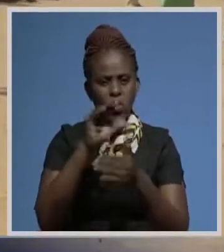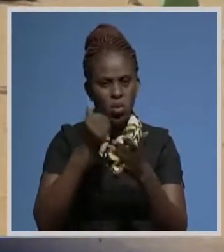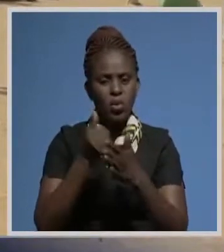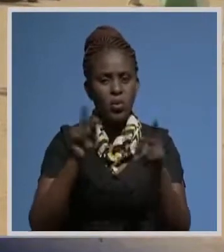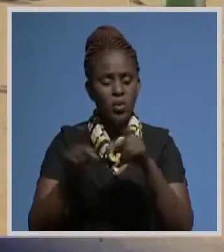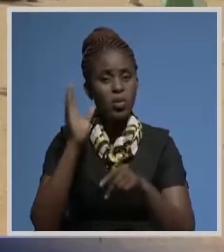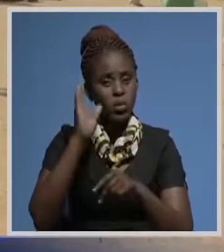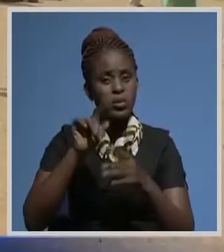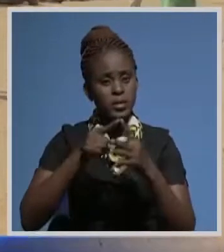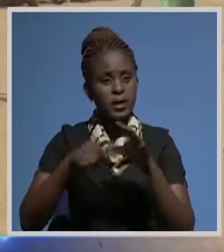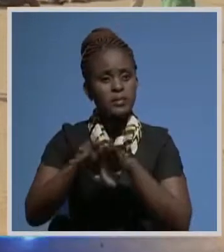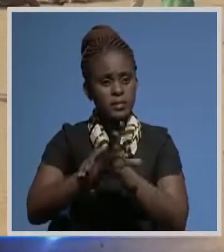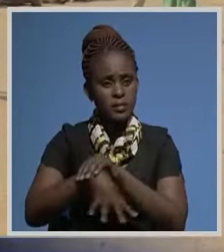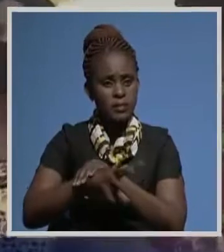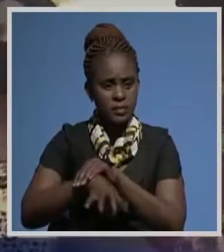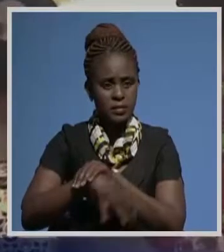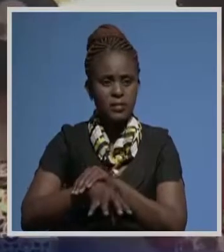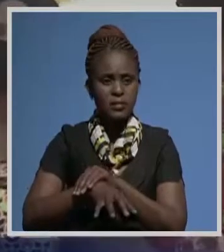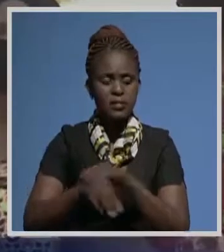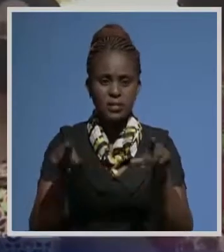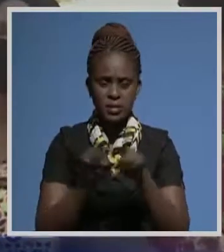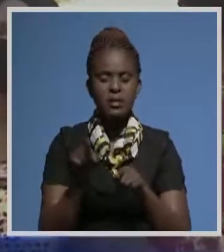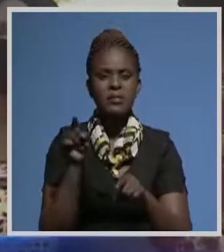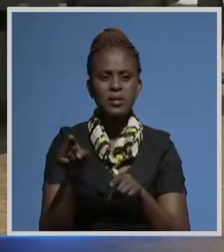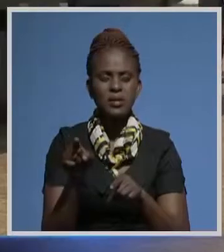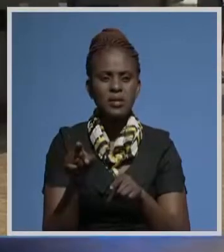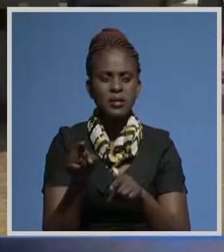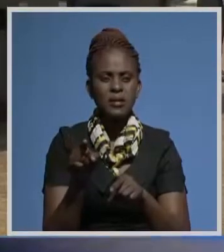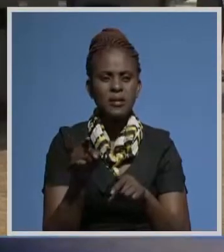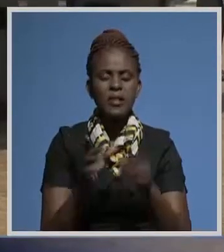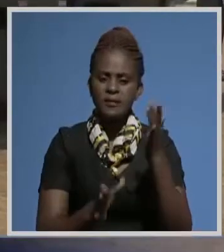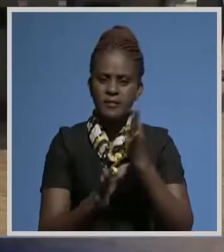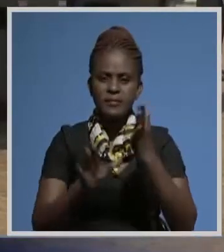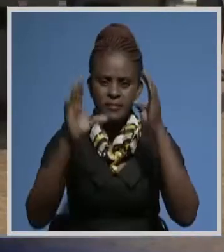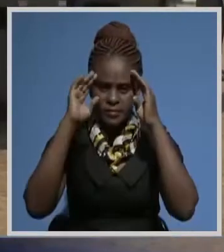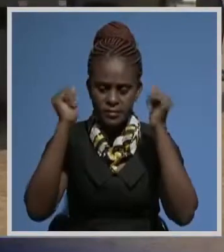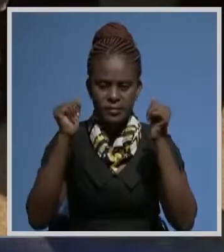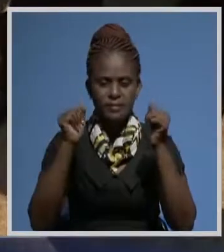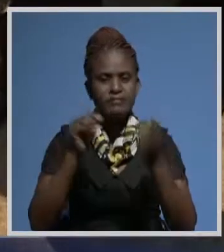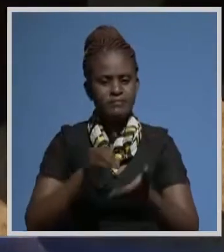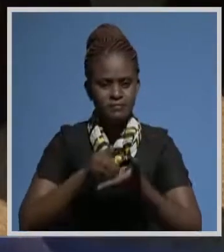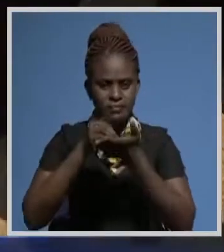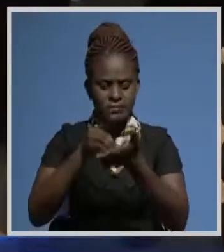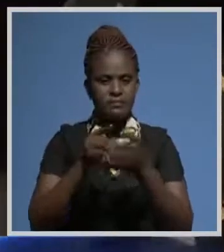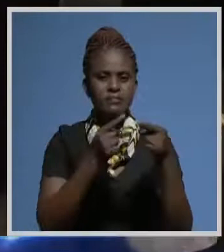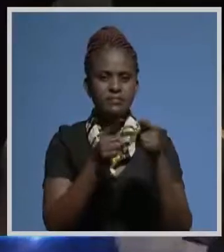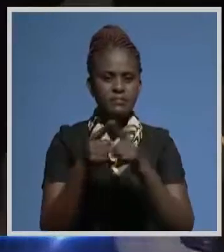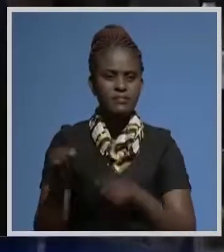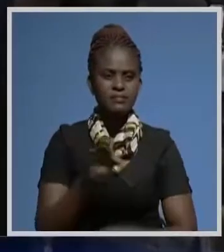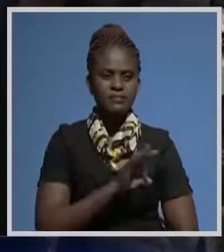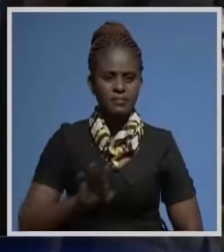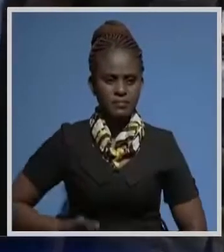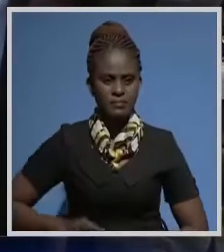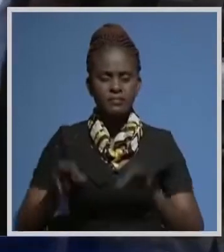law into their hands. And this is unacceptable. The Vice President has donated various foodstuffs to